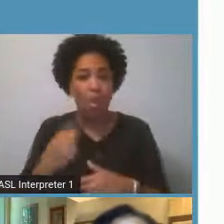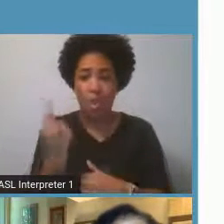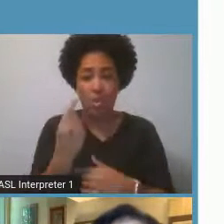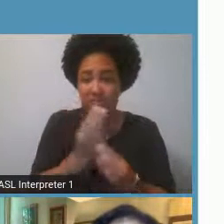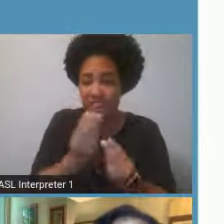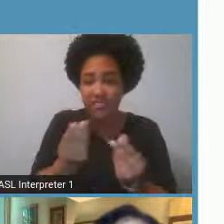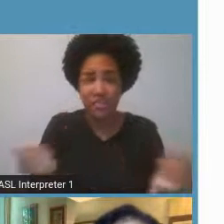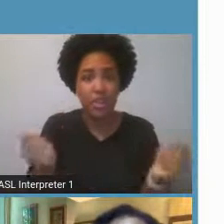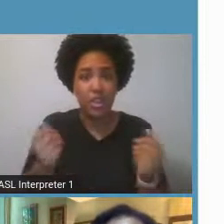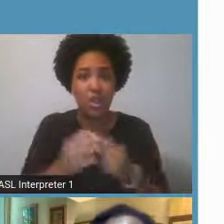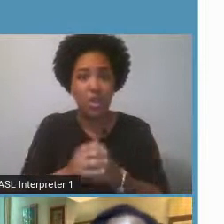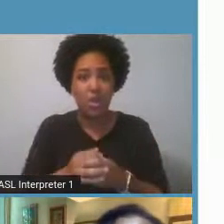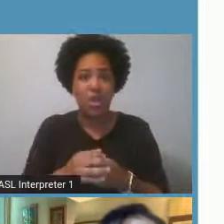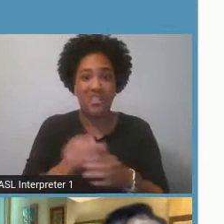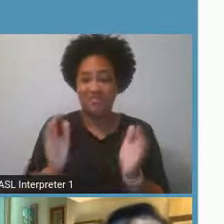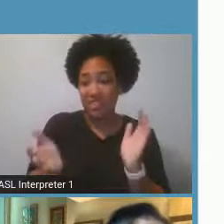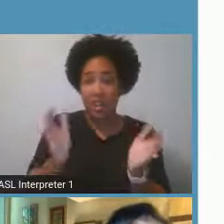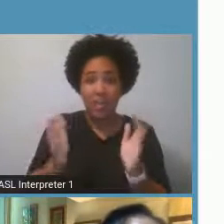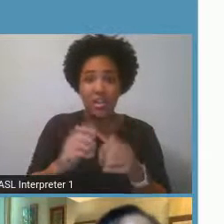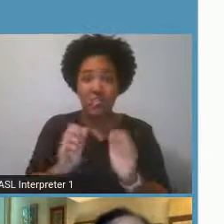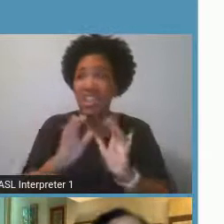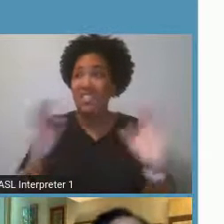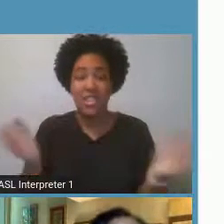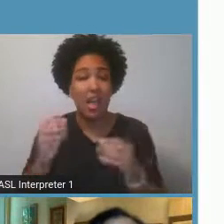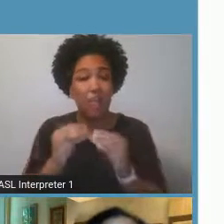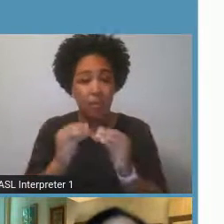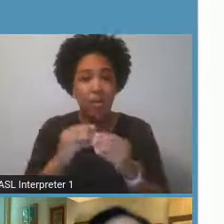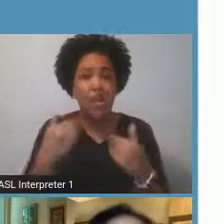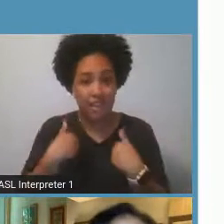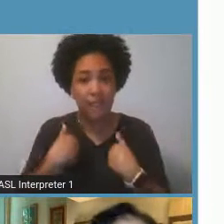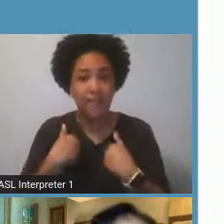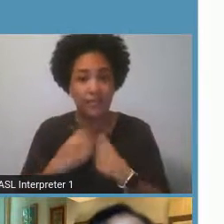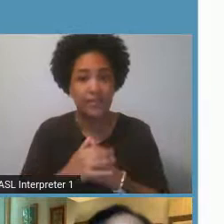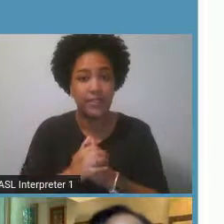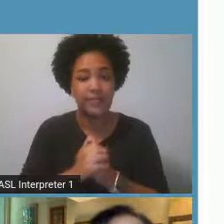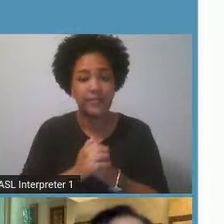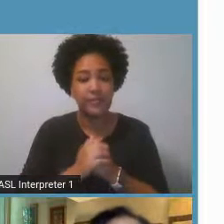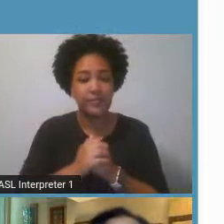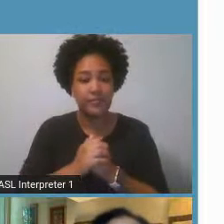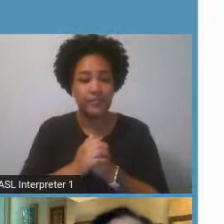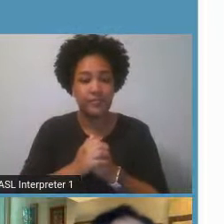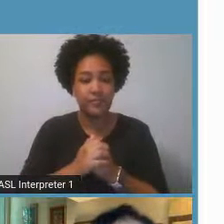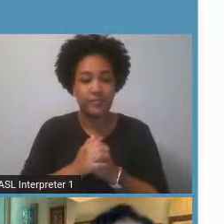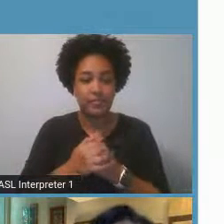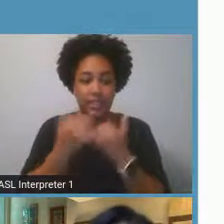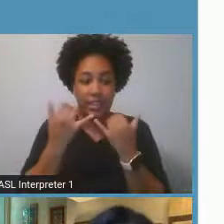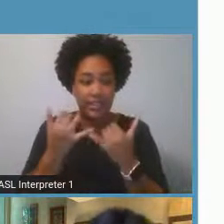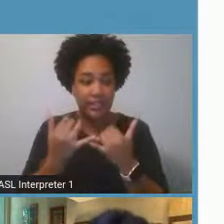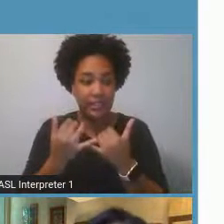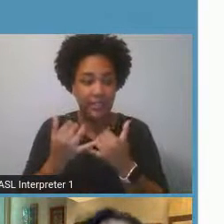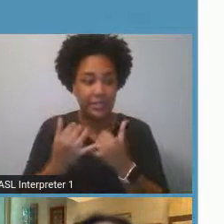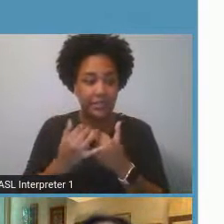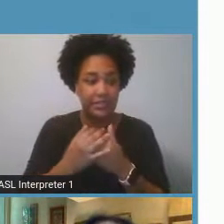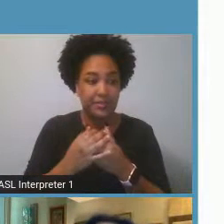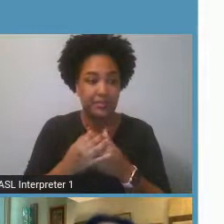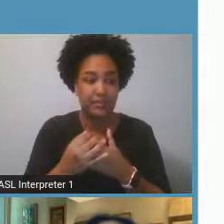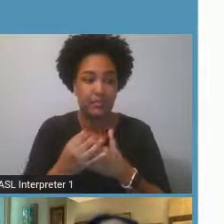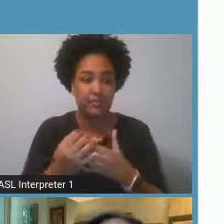to the hordes that are available. But just to think about that, this is a university initiative.